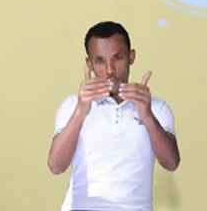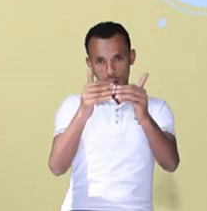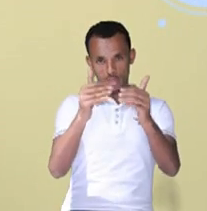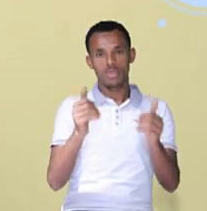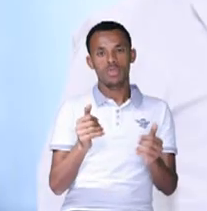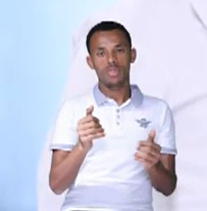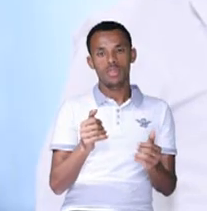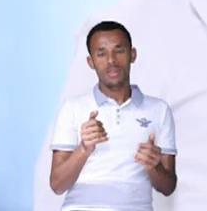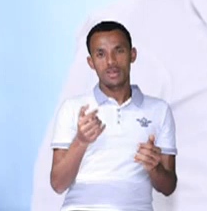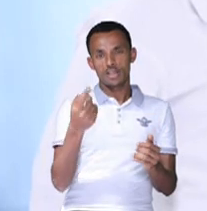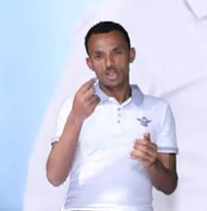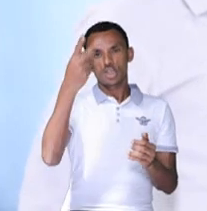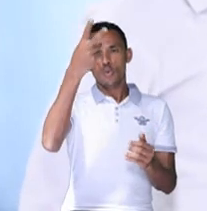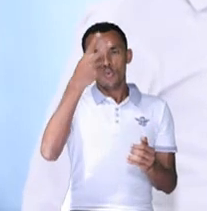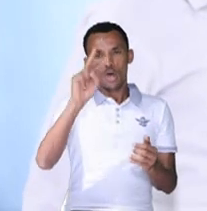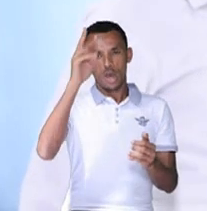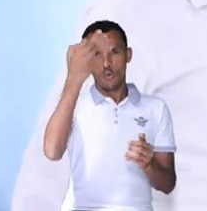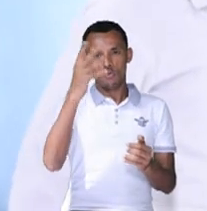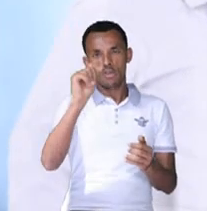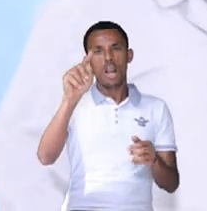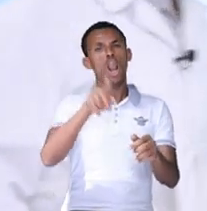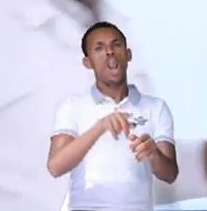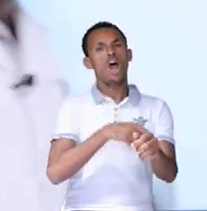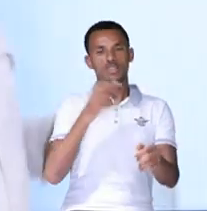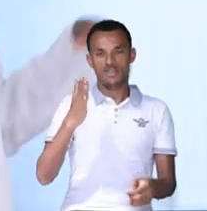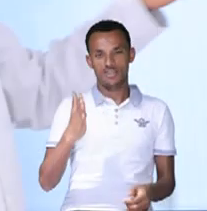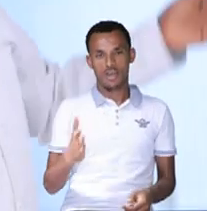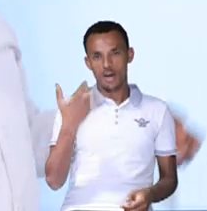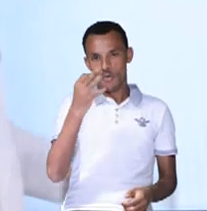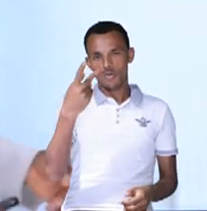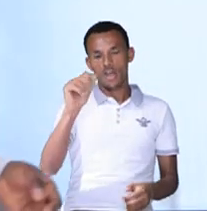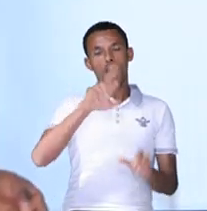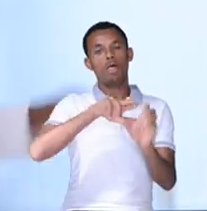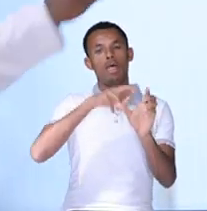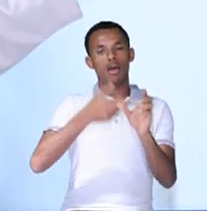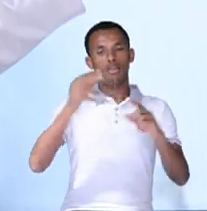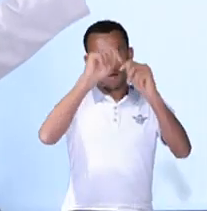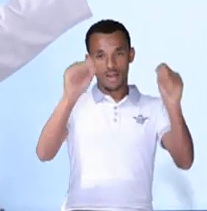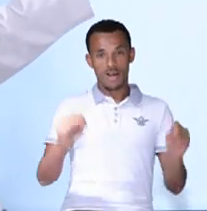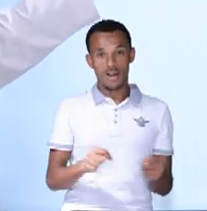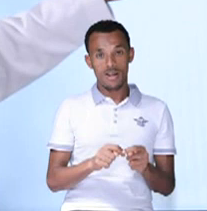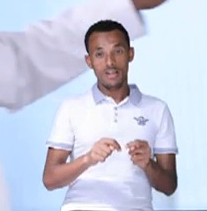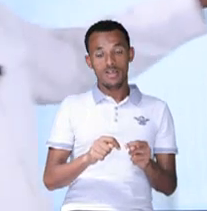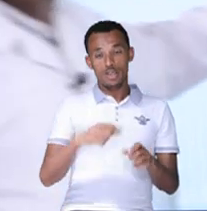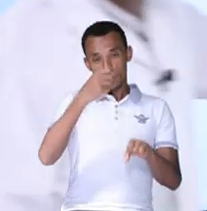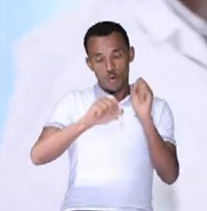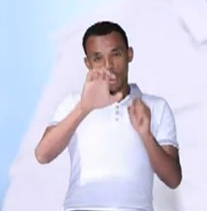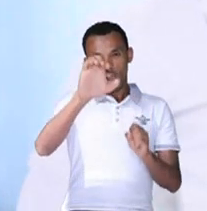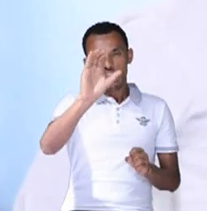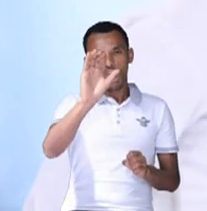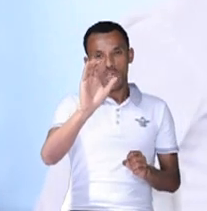to the square of the largest side of the right angle triangle. So AC